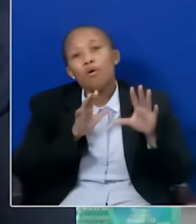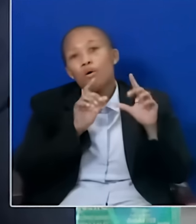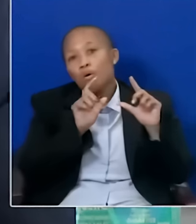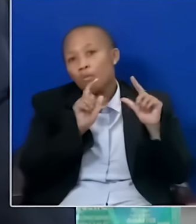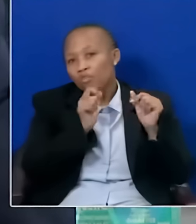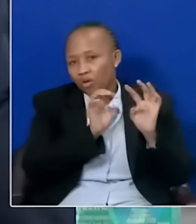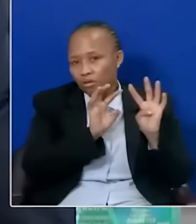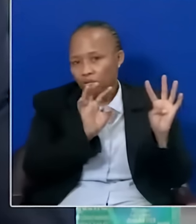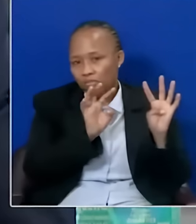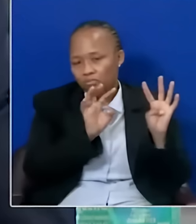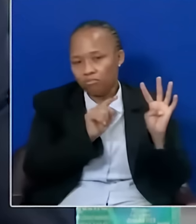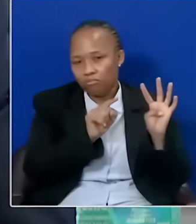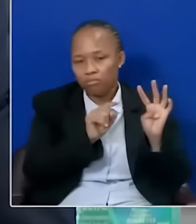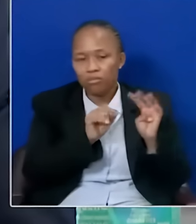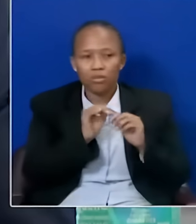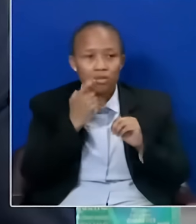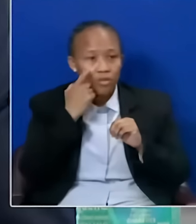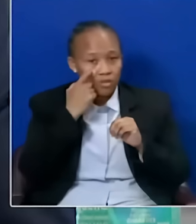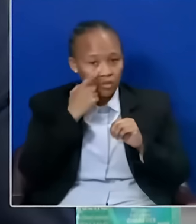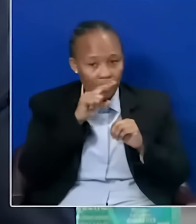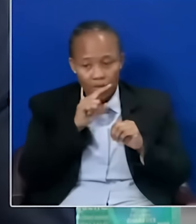a paragraph which is still coming,